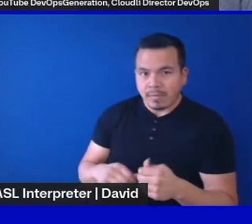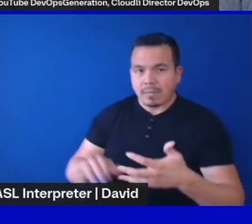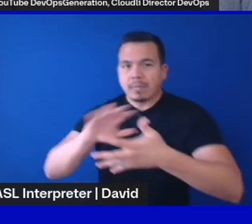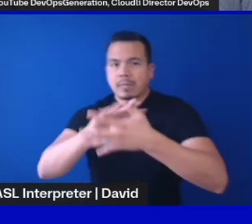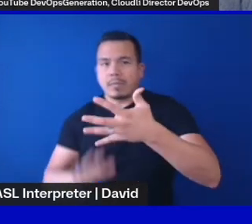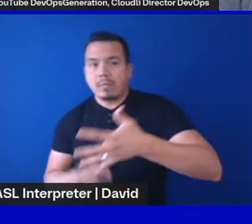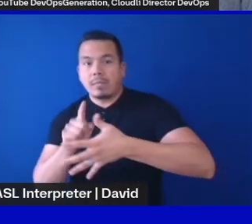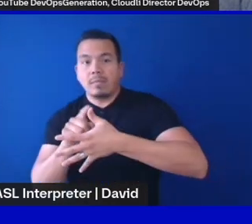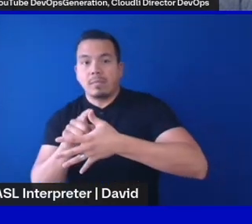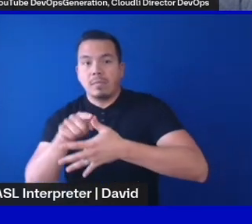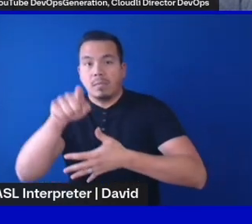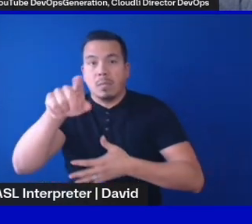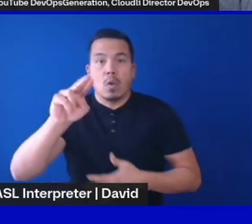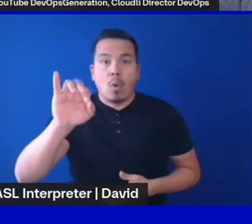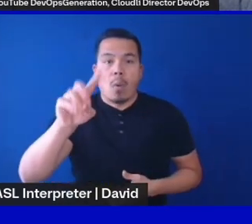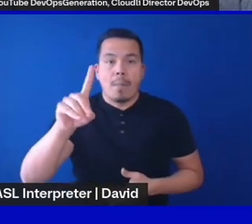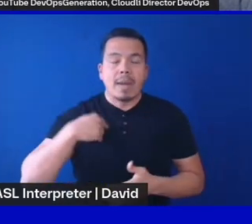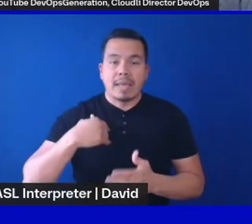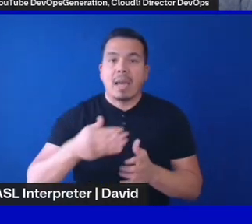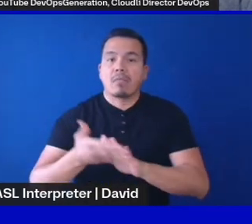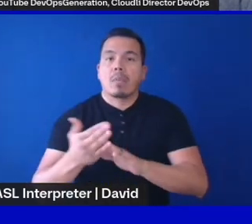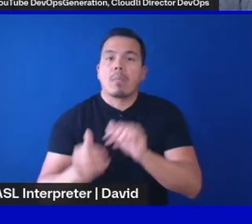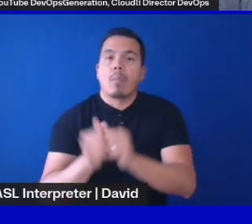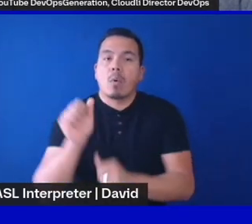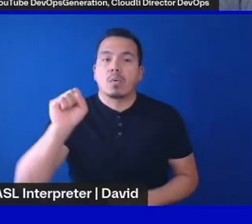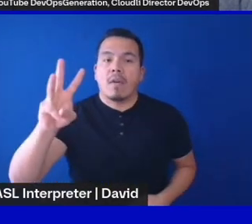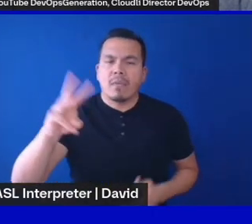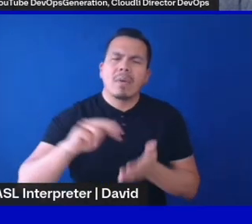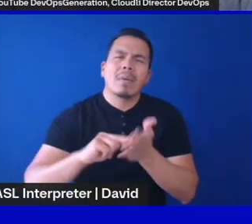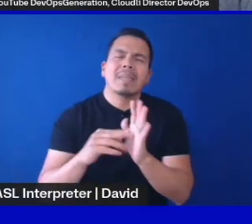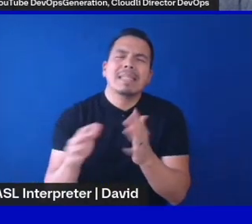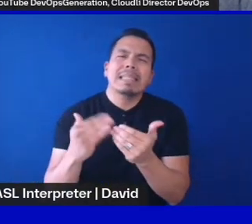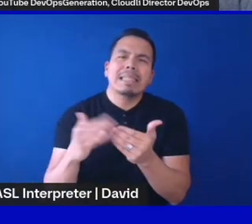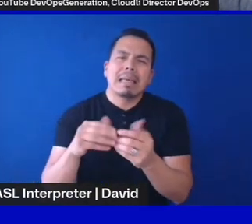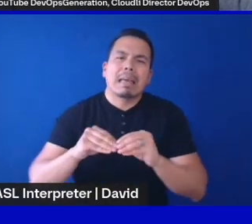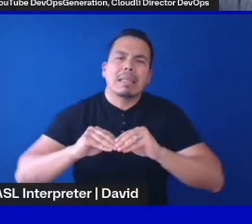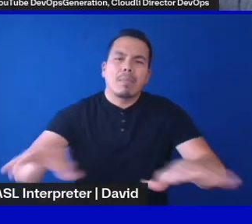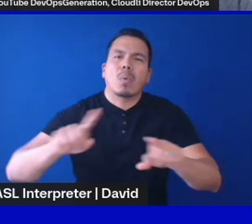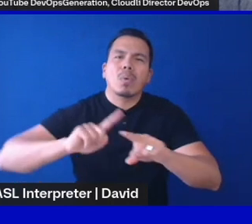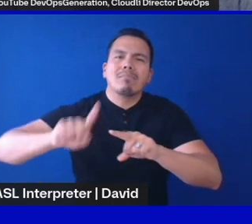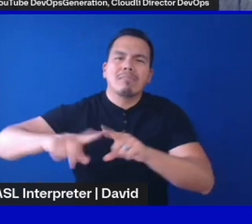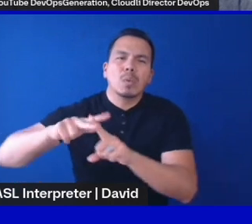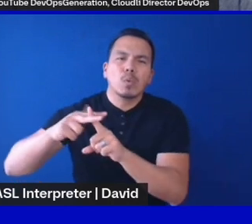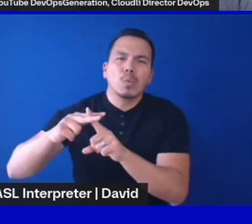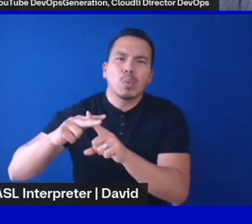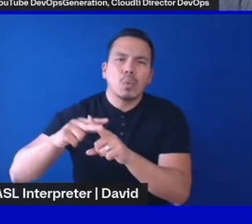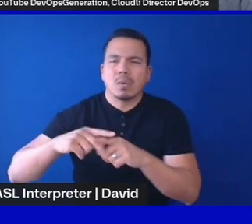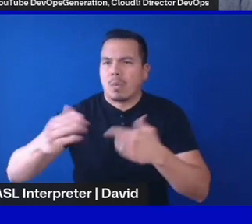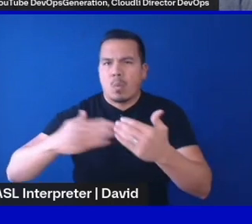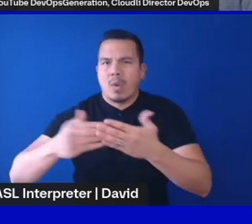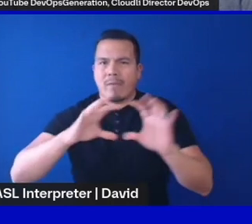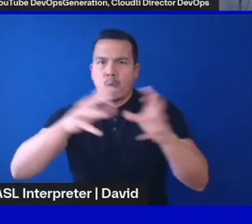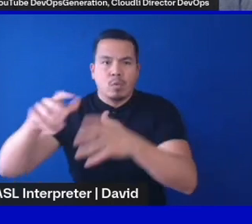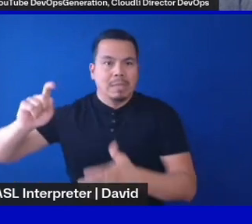most software, you can easily deploy any of these different tools that are needed by these different groups.